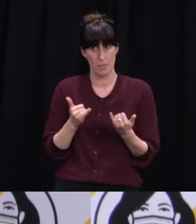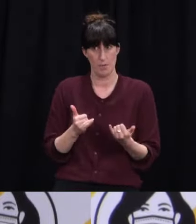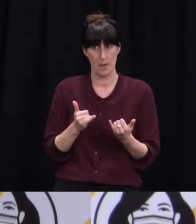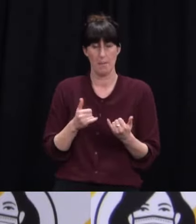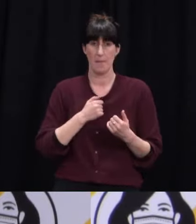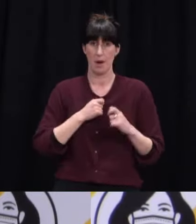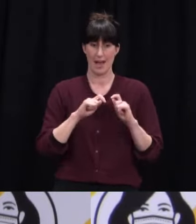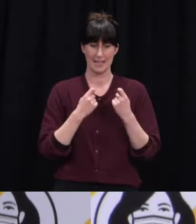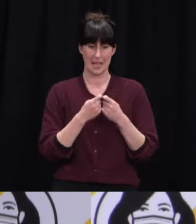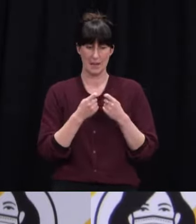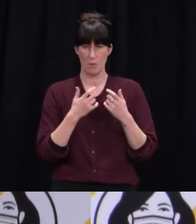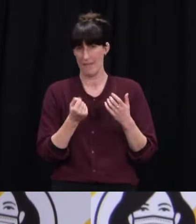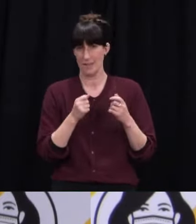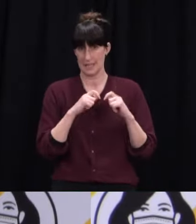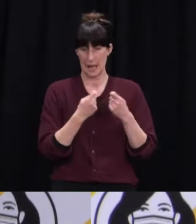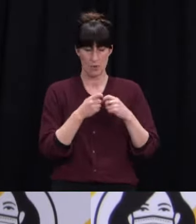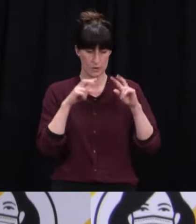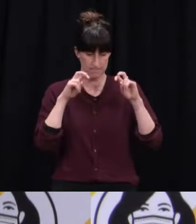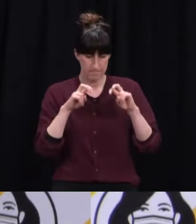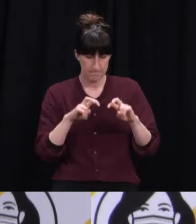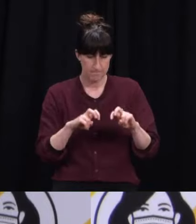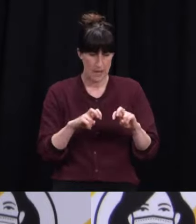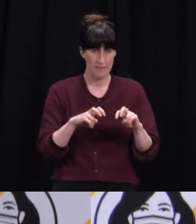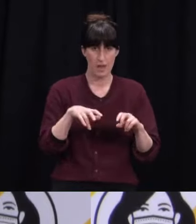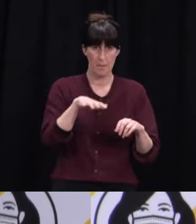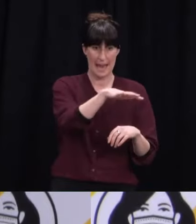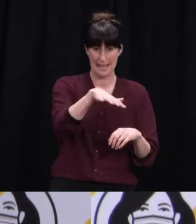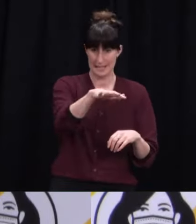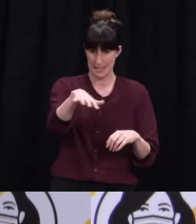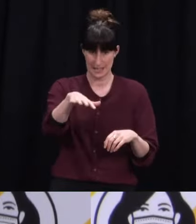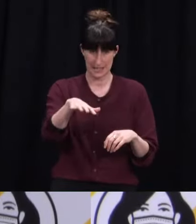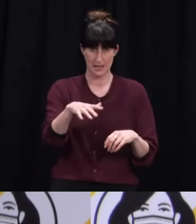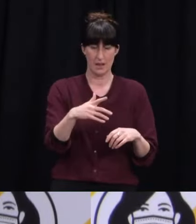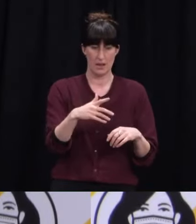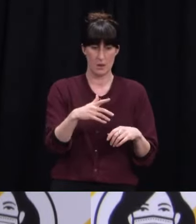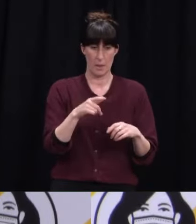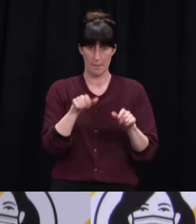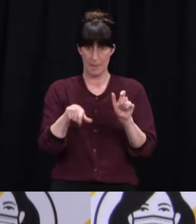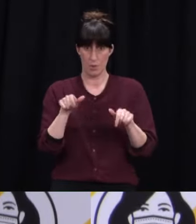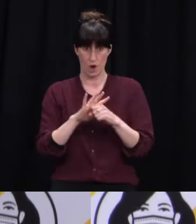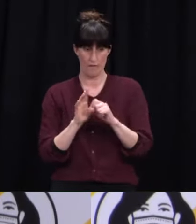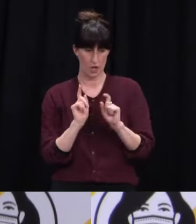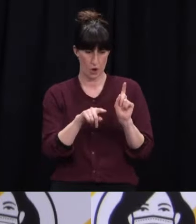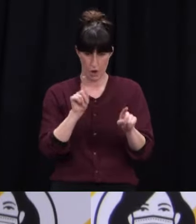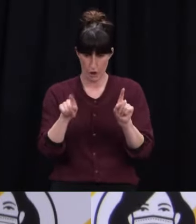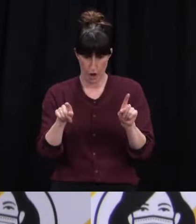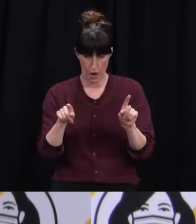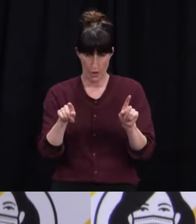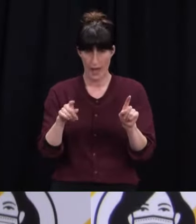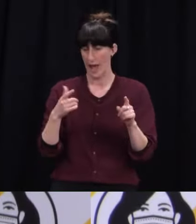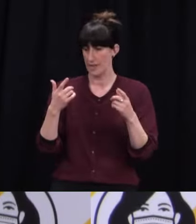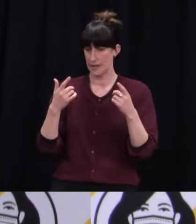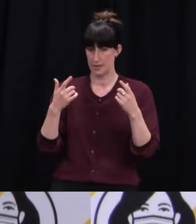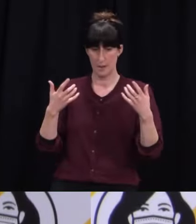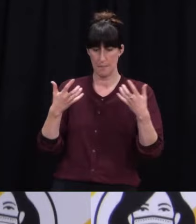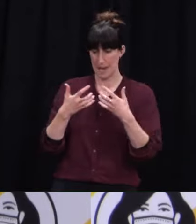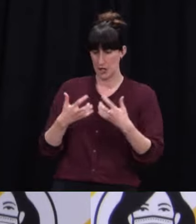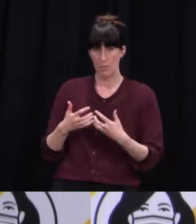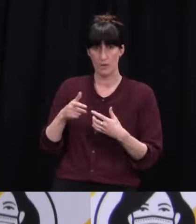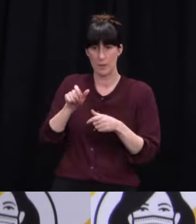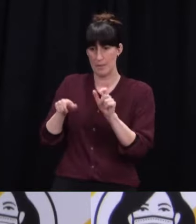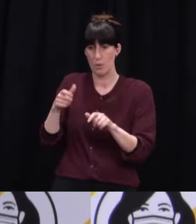of interest, looking at the links between people to build that picture so that particularly by the end of tomorrow, we've got a really good picture of whether or not there